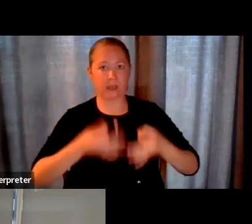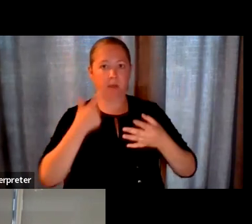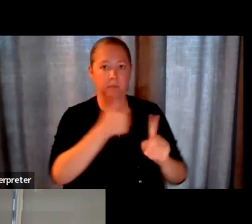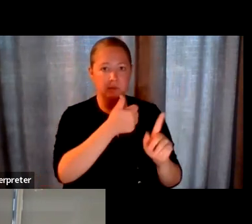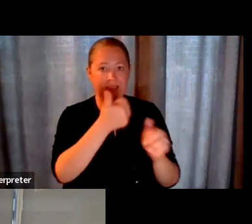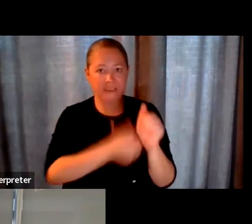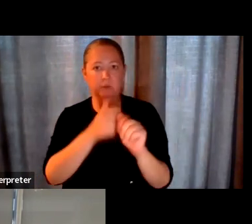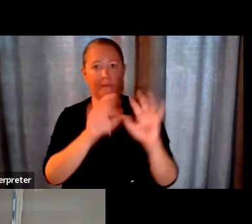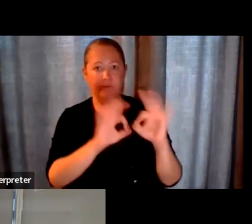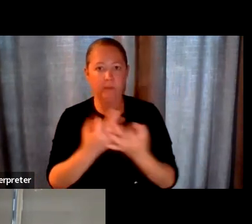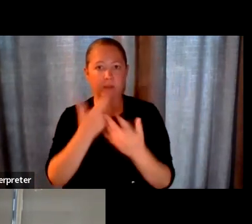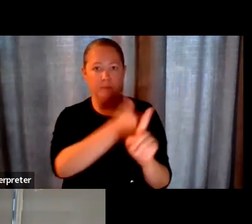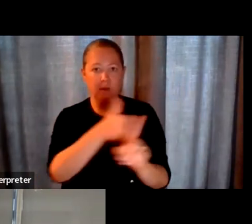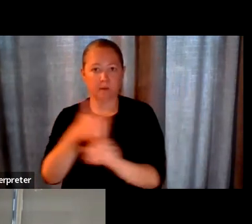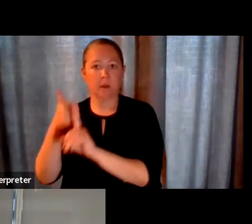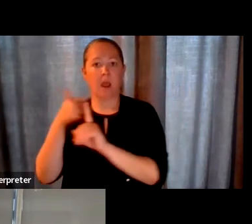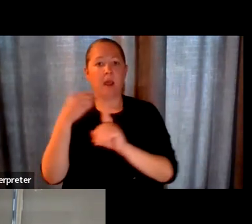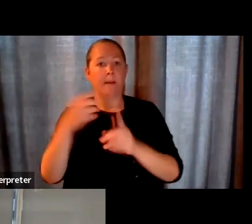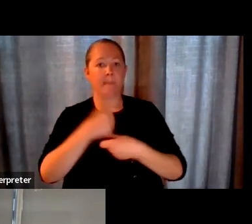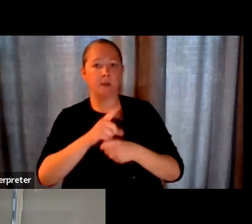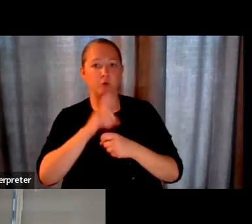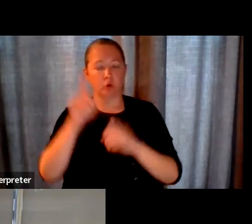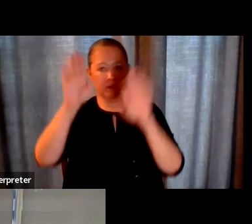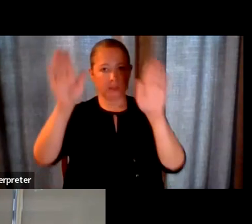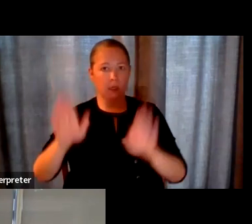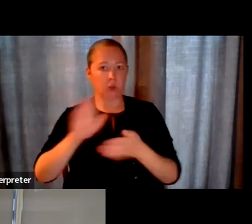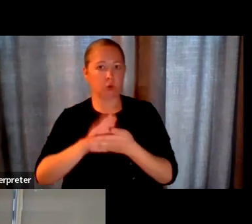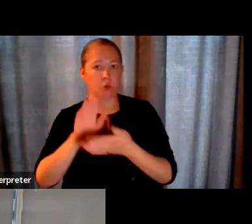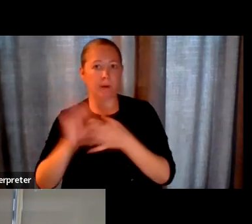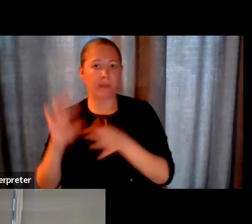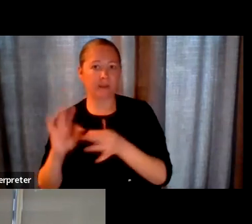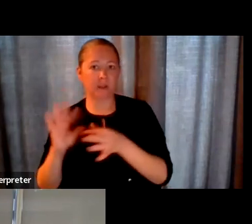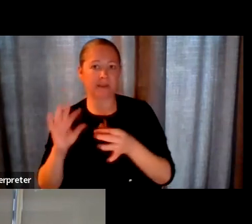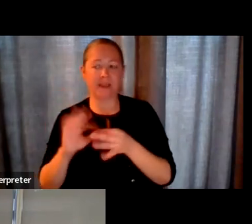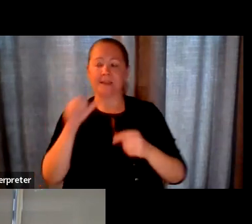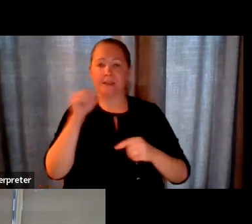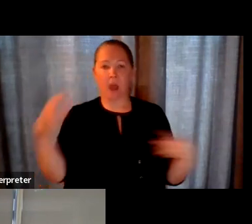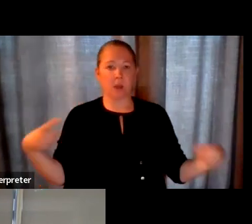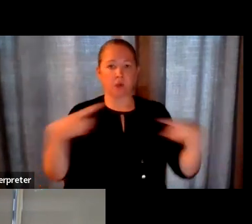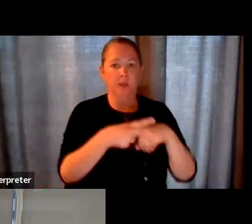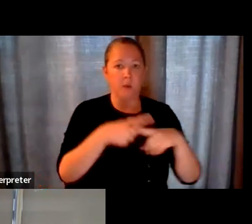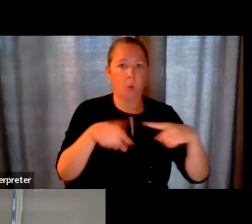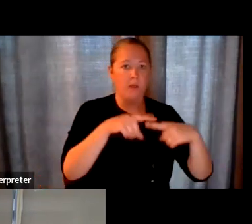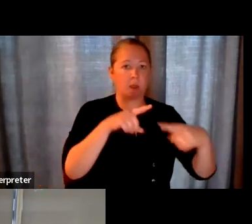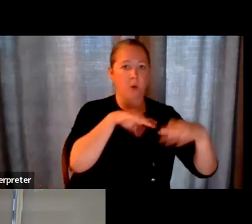that the message that they hear in Sunday school isn't contradicted by a different religious message when they go into public school on Monday